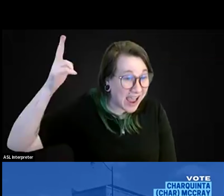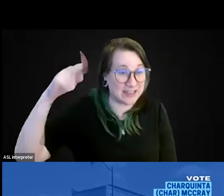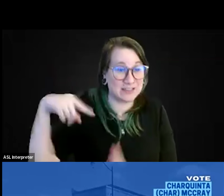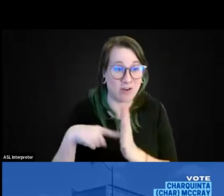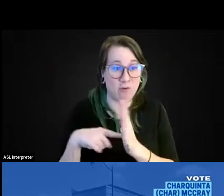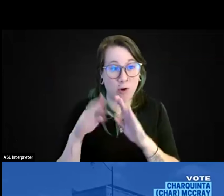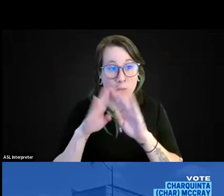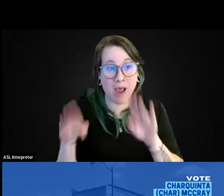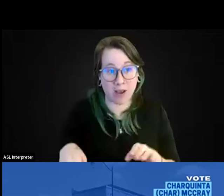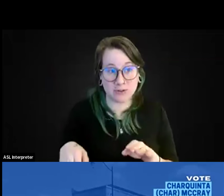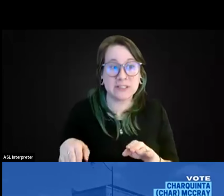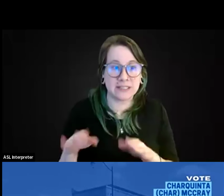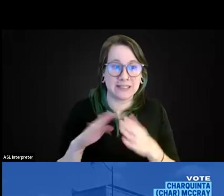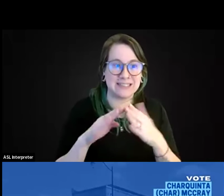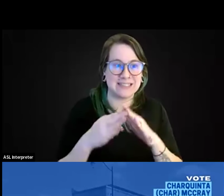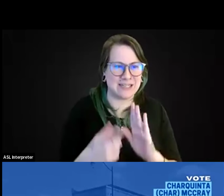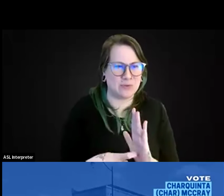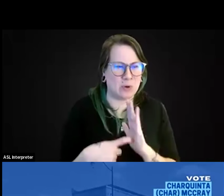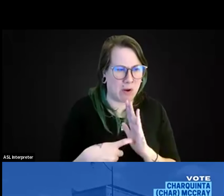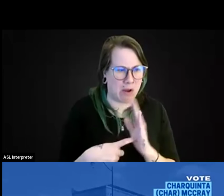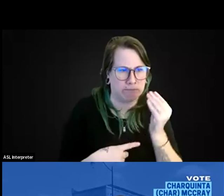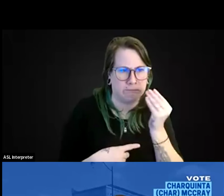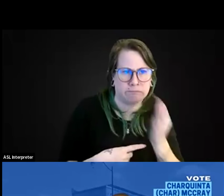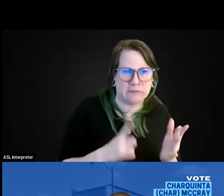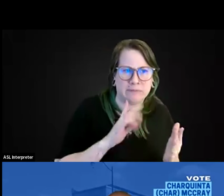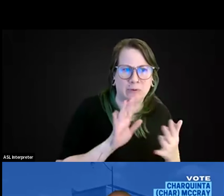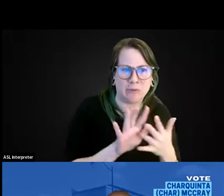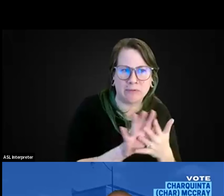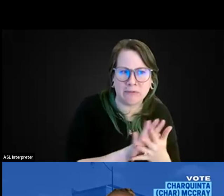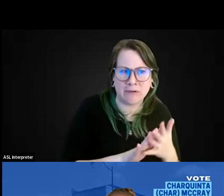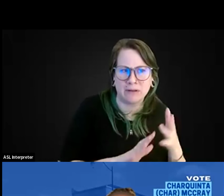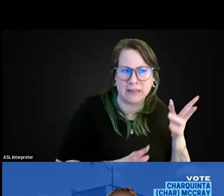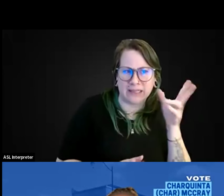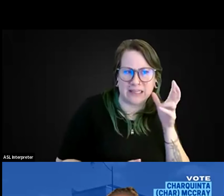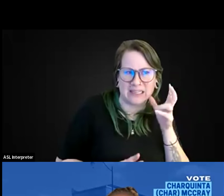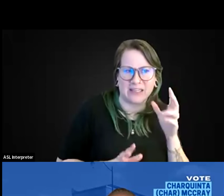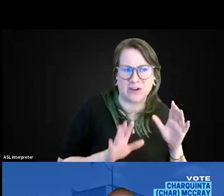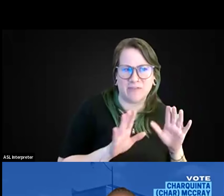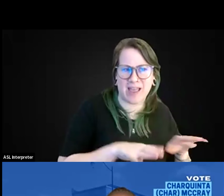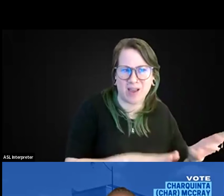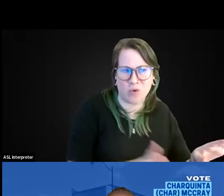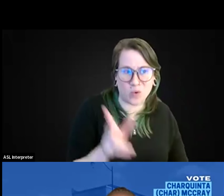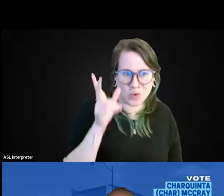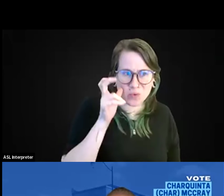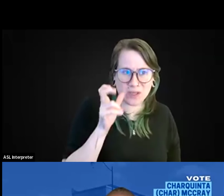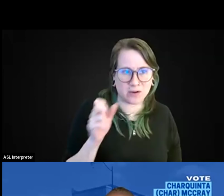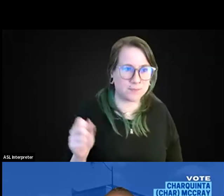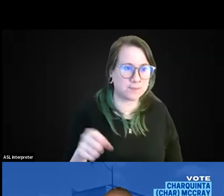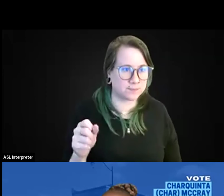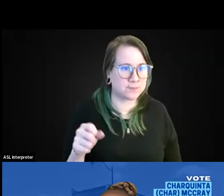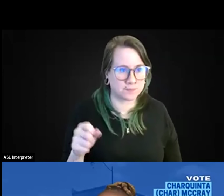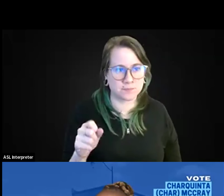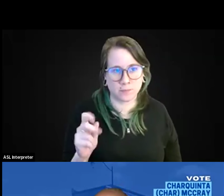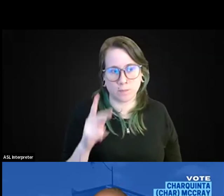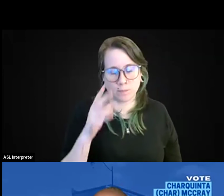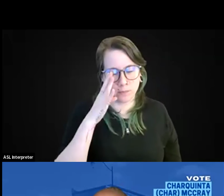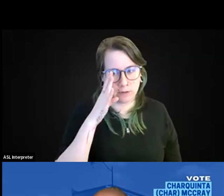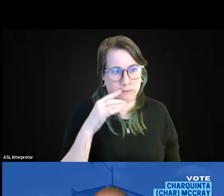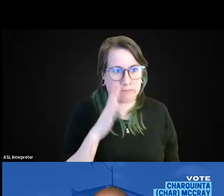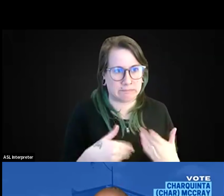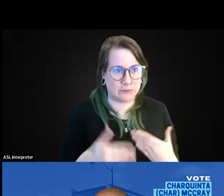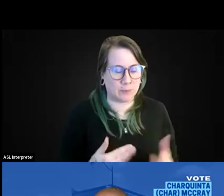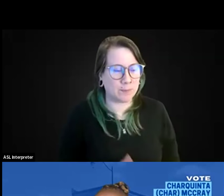has. Sorry, I hear a little bit of a echo. Do you guys hear that? Okay, I'll keep